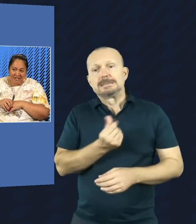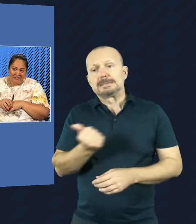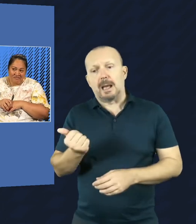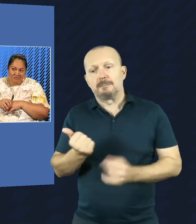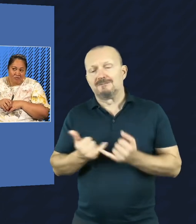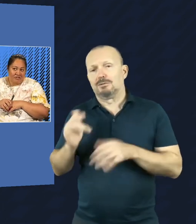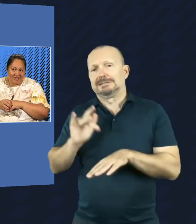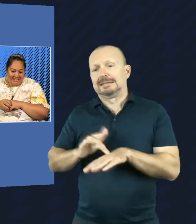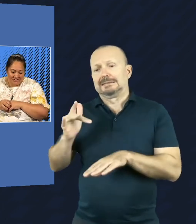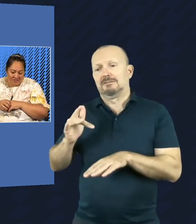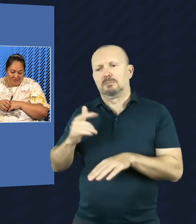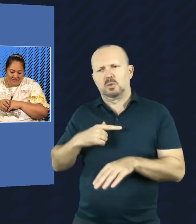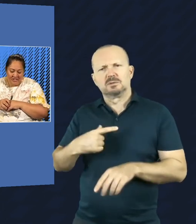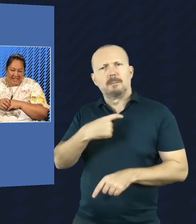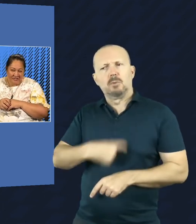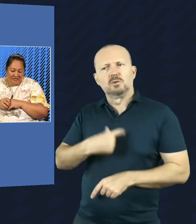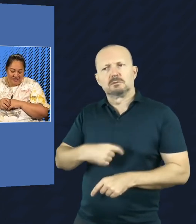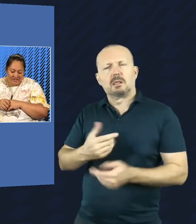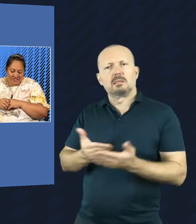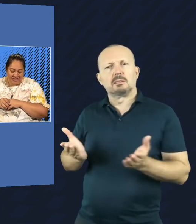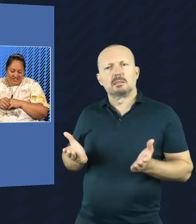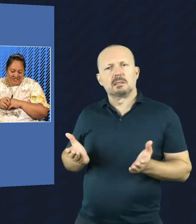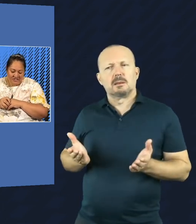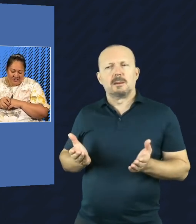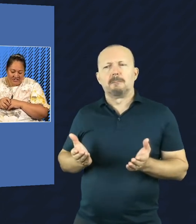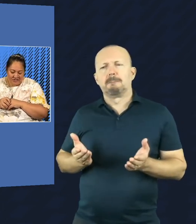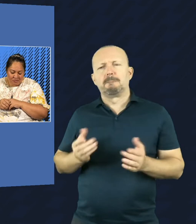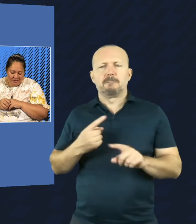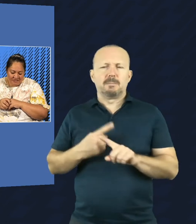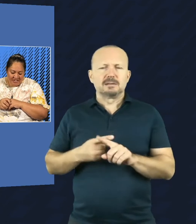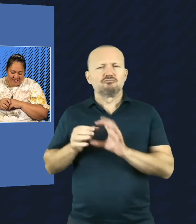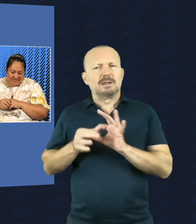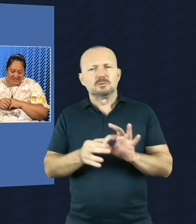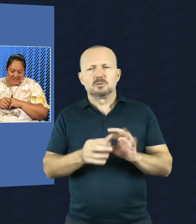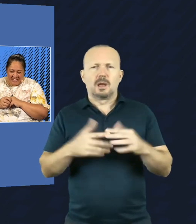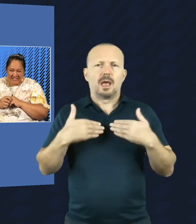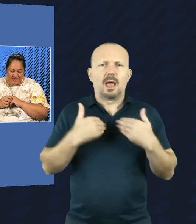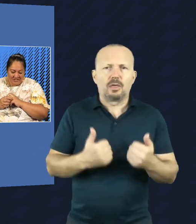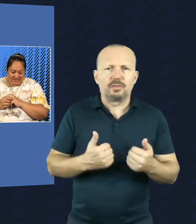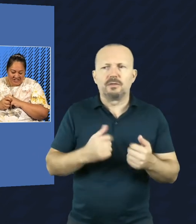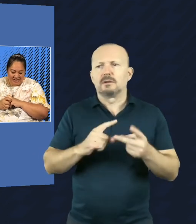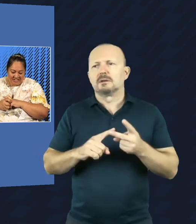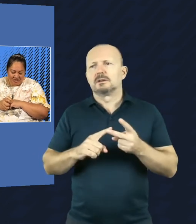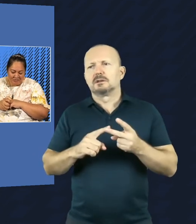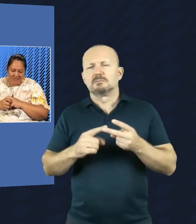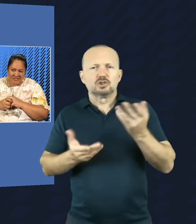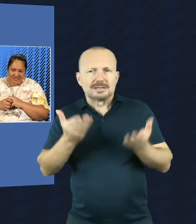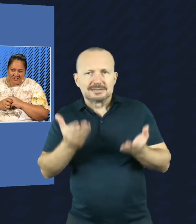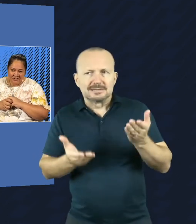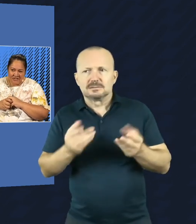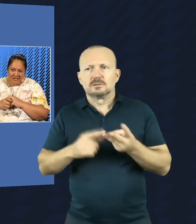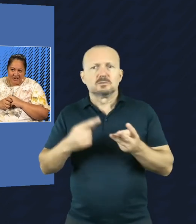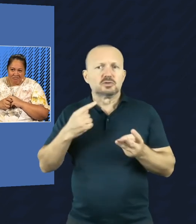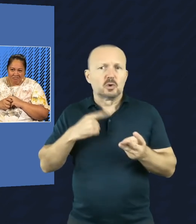there, but what it relates to, health, justice, social welfare, tax, education,